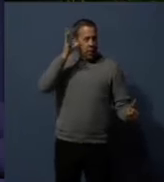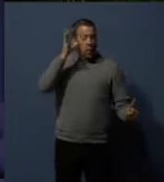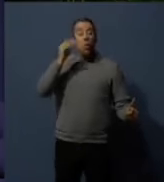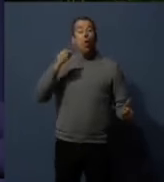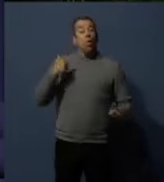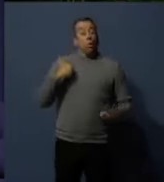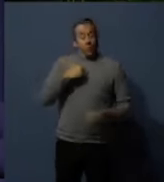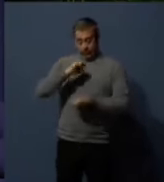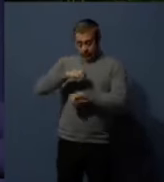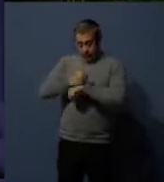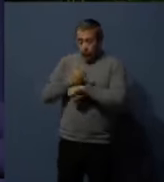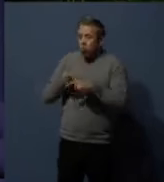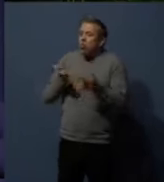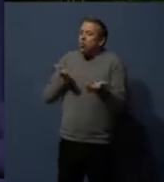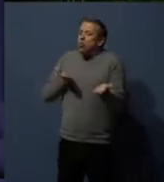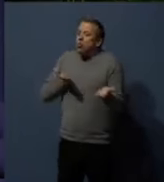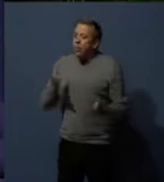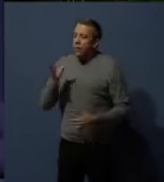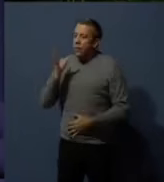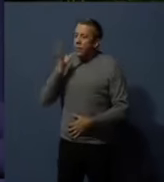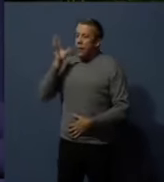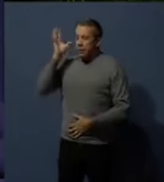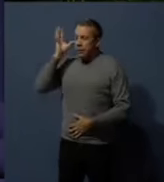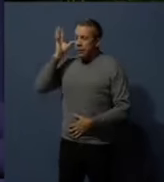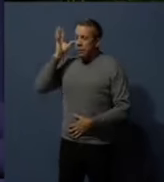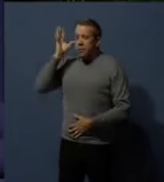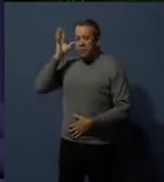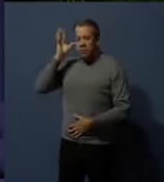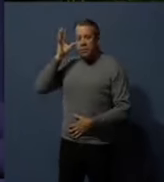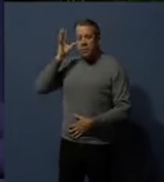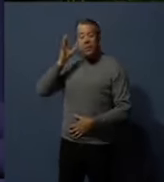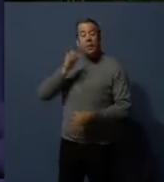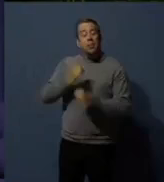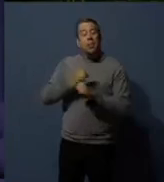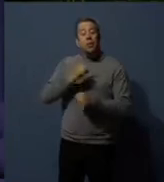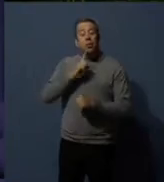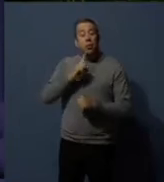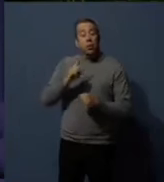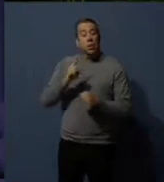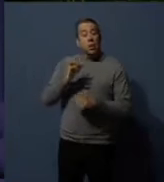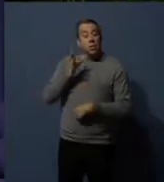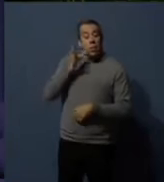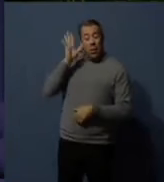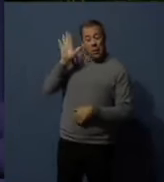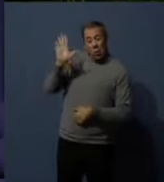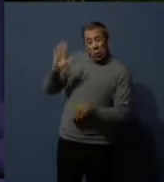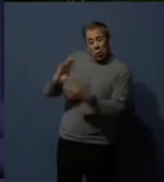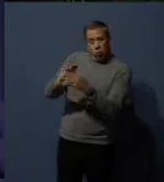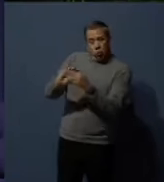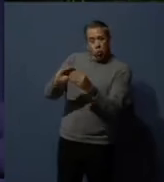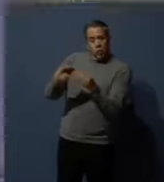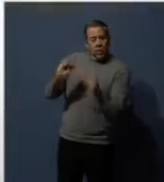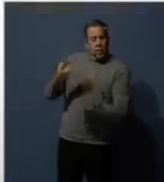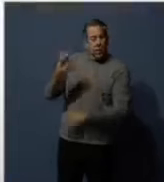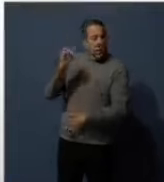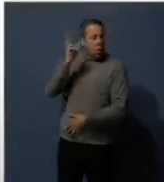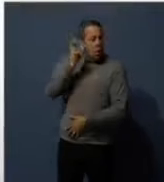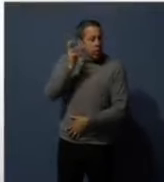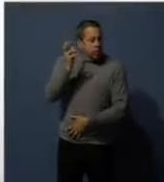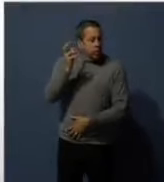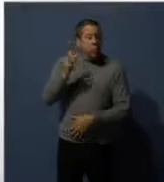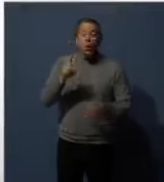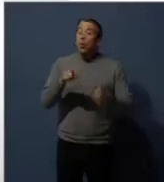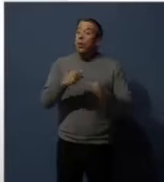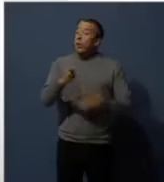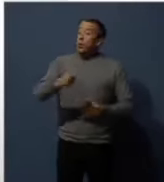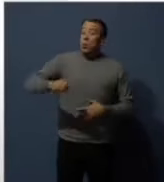the parent, and I think you got to really make sure that the story of the parent comes alive, okay? And when you create